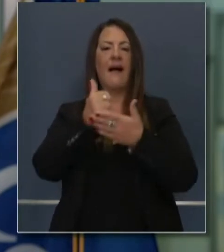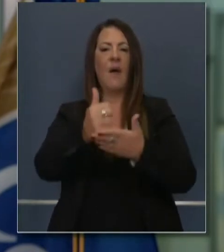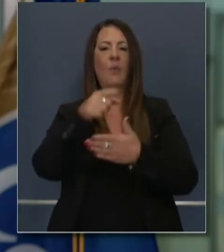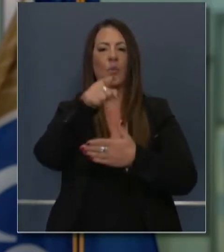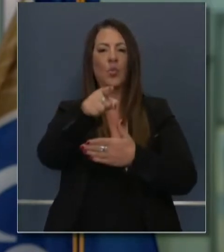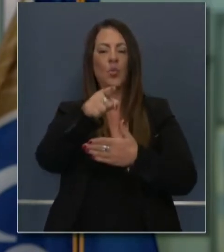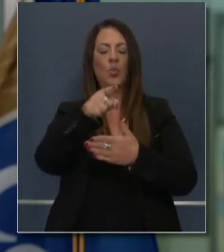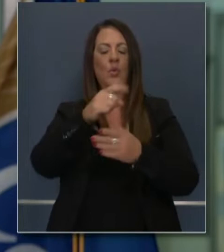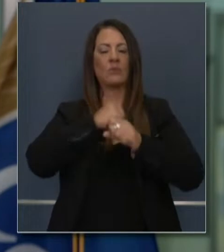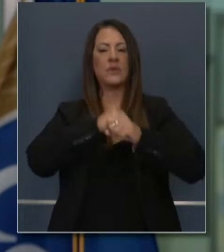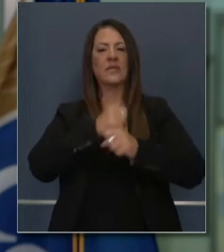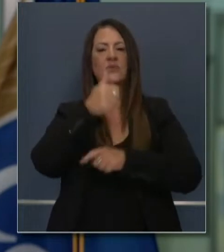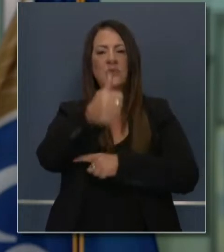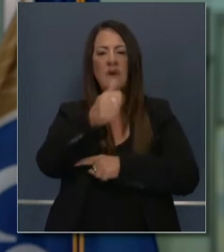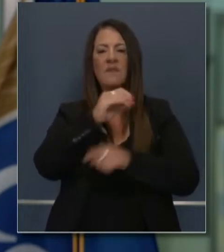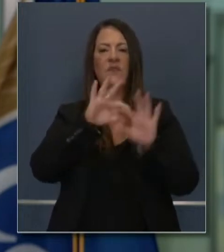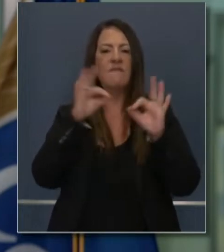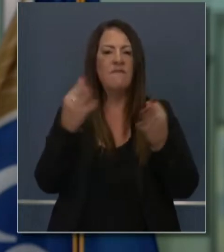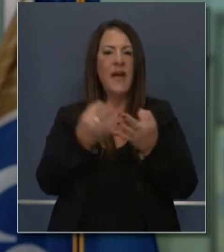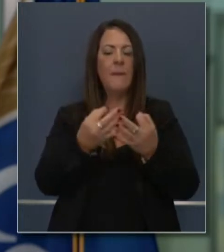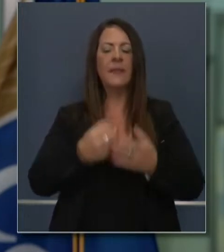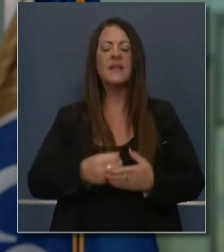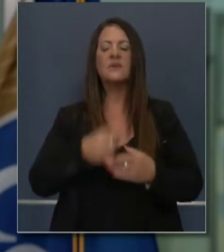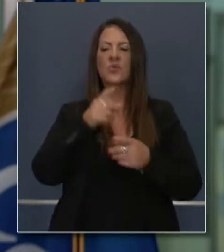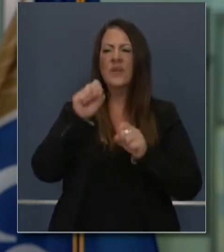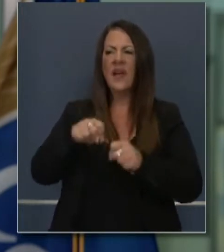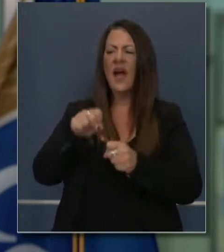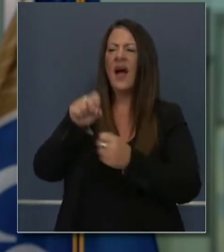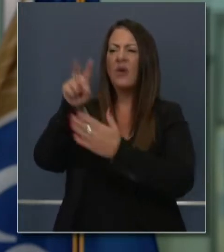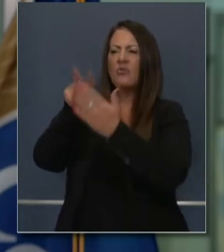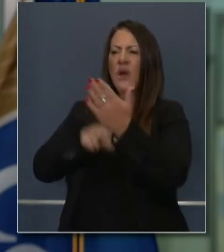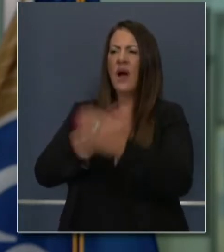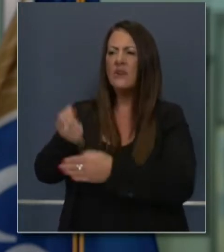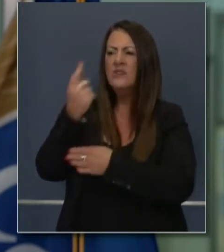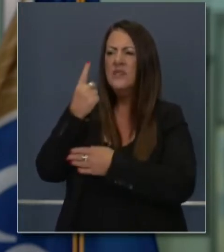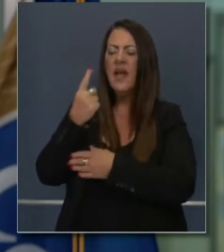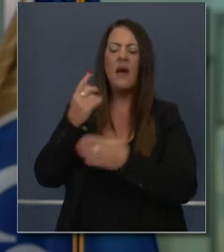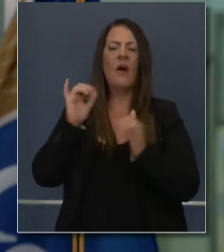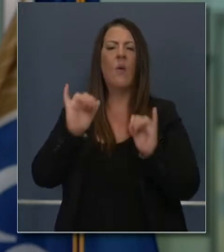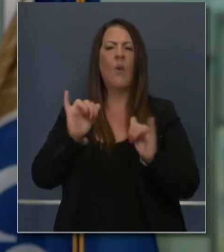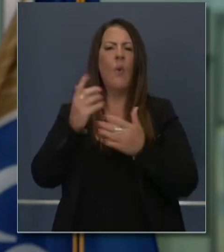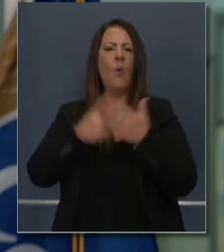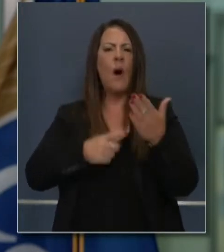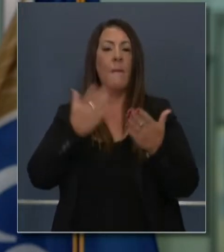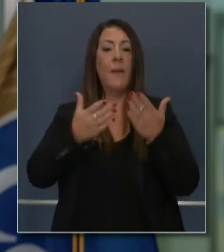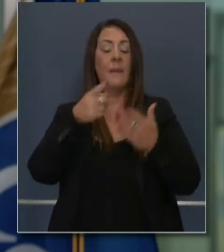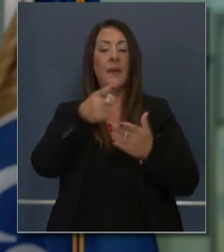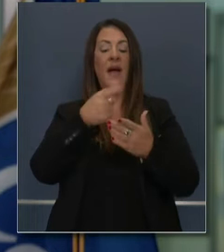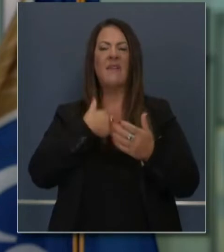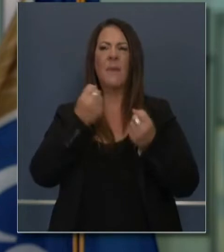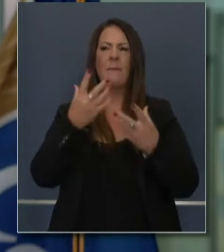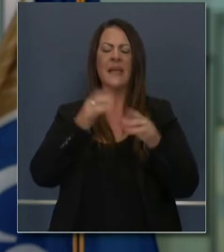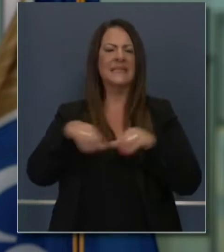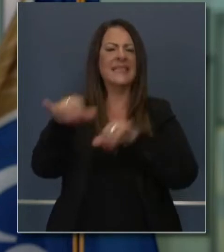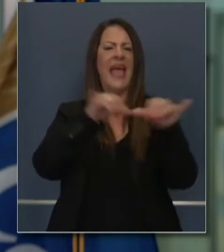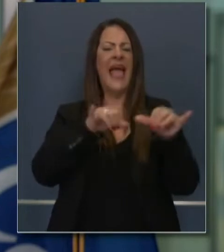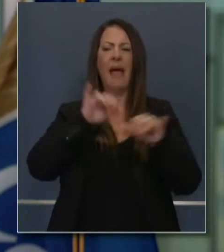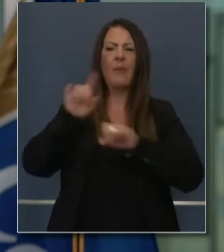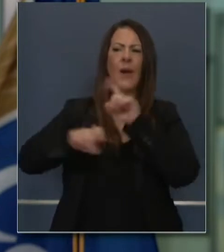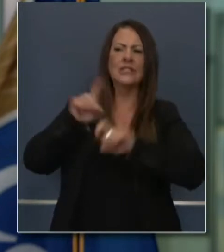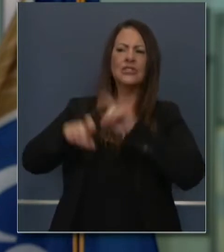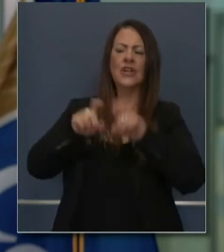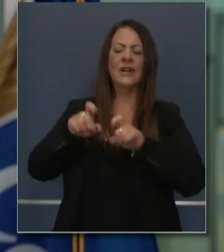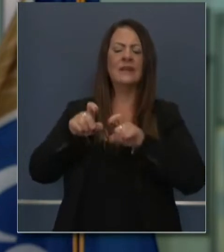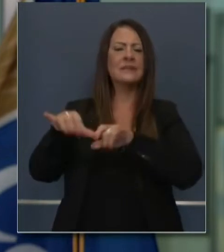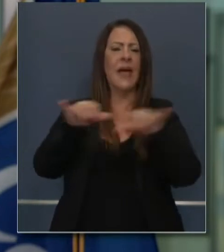your family to try to navigate some of the most frequently asked questions and access resources